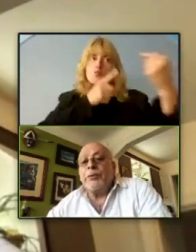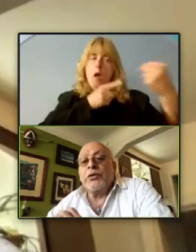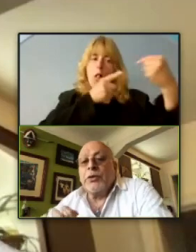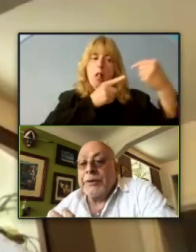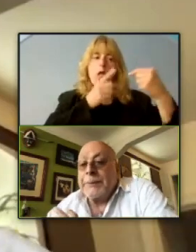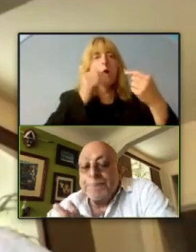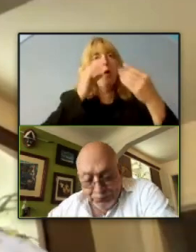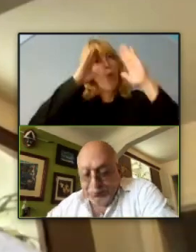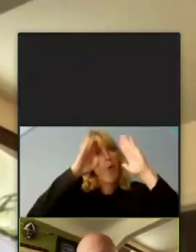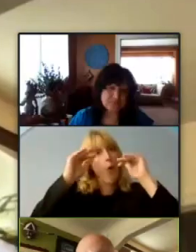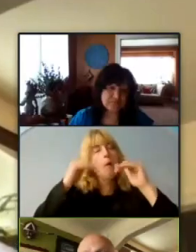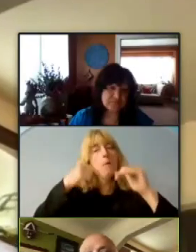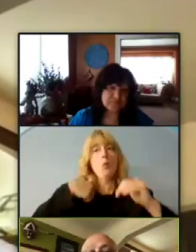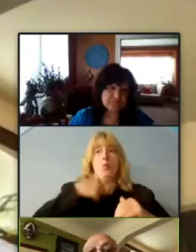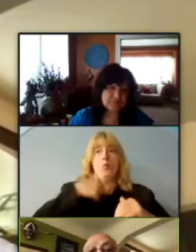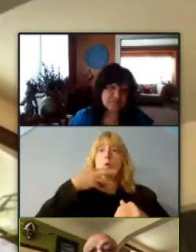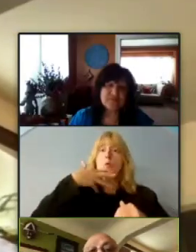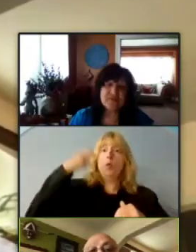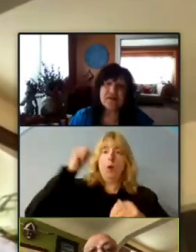this opportunity.